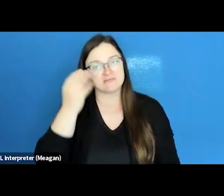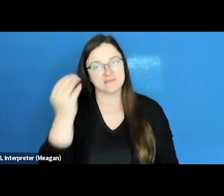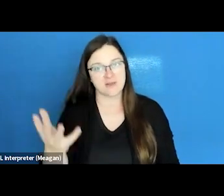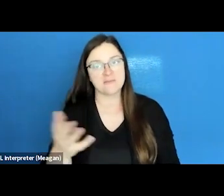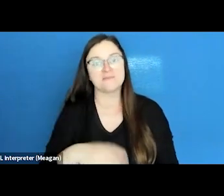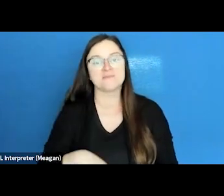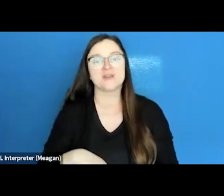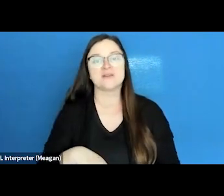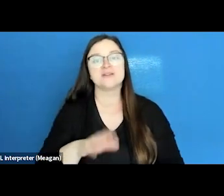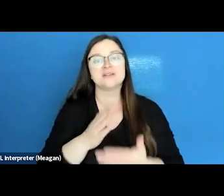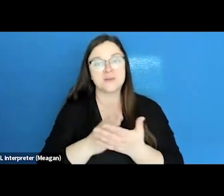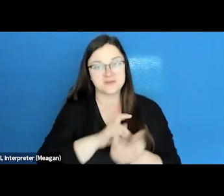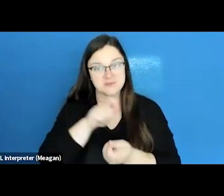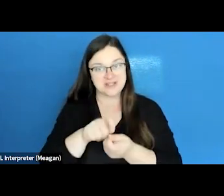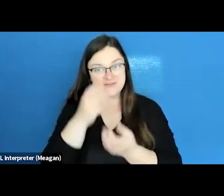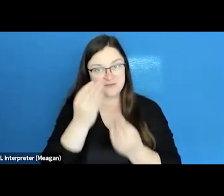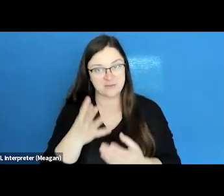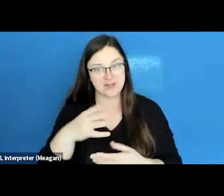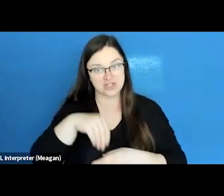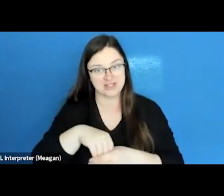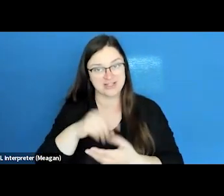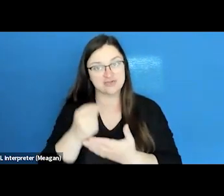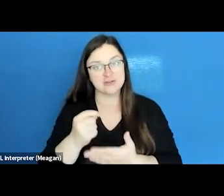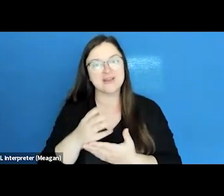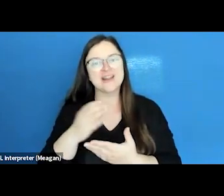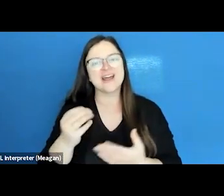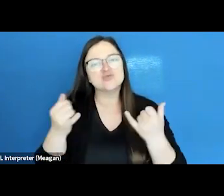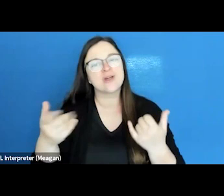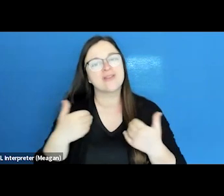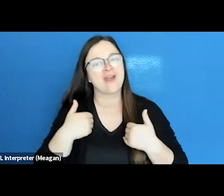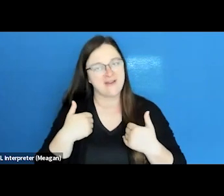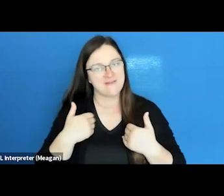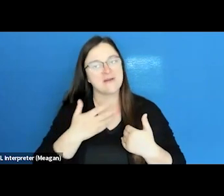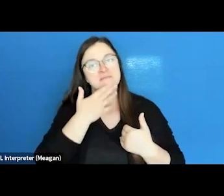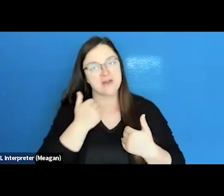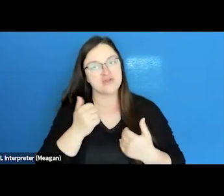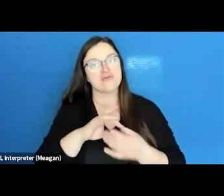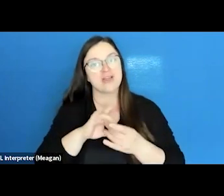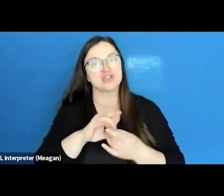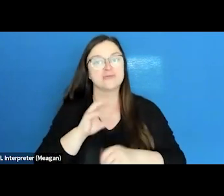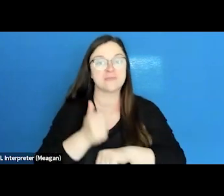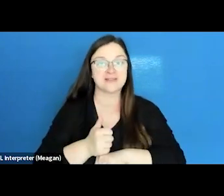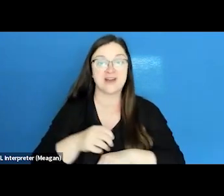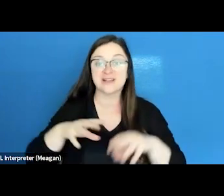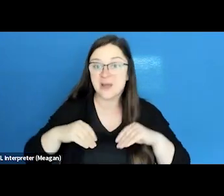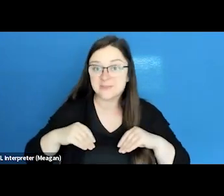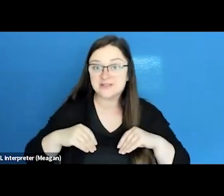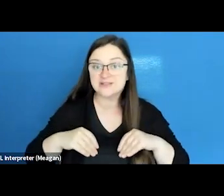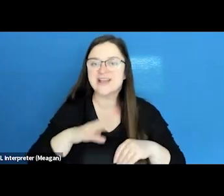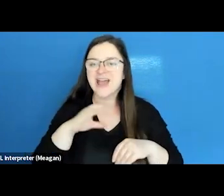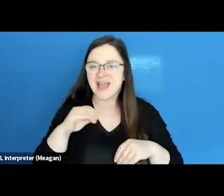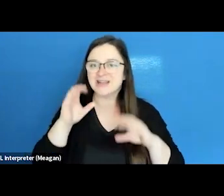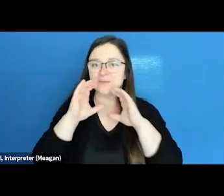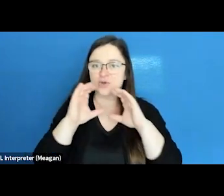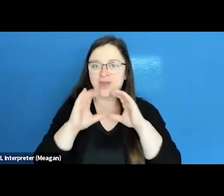in treatment. And today they have a much better relationship based on acceptance and